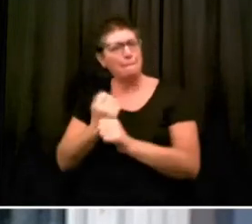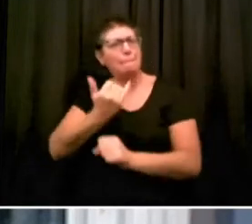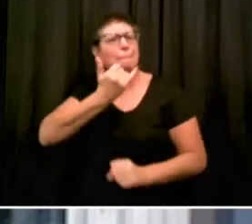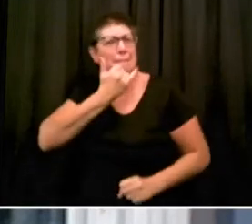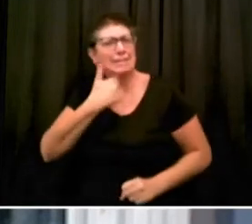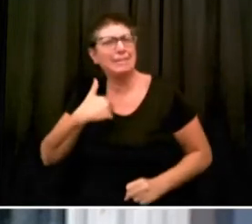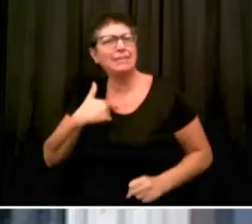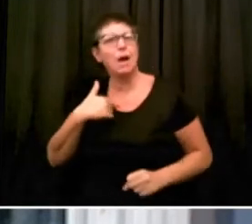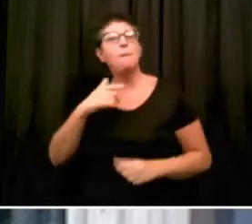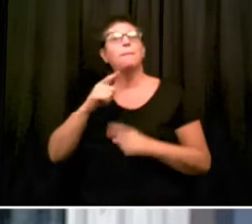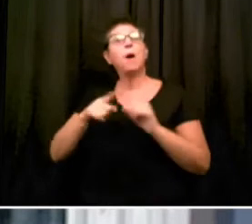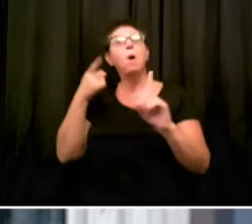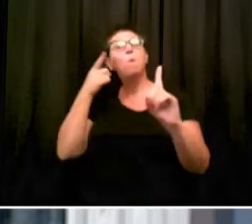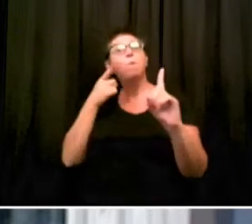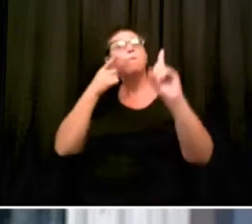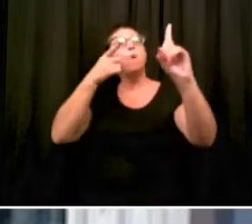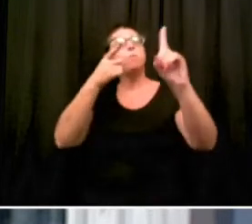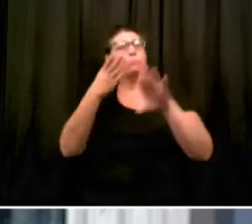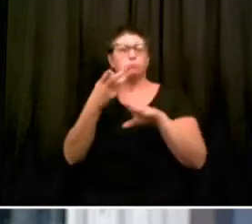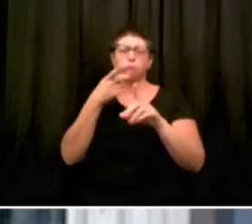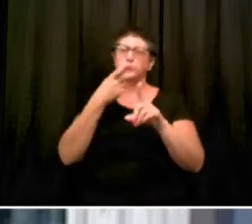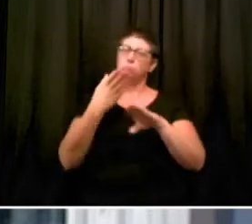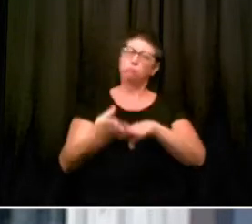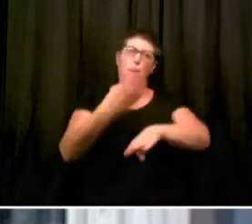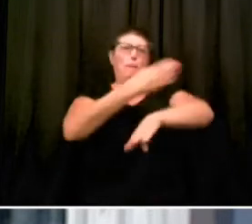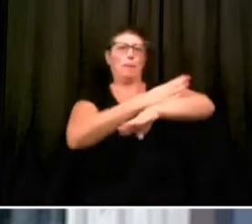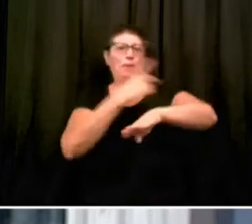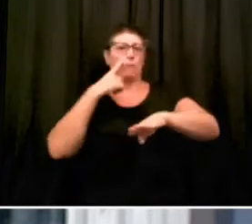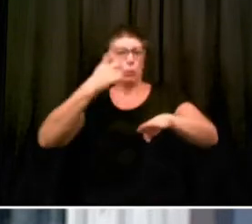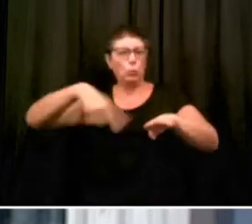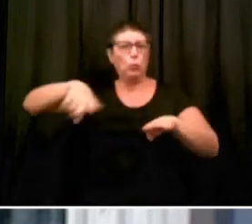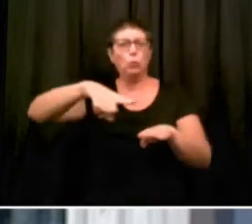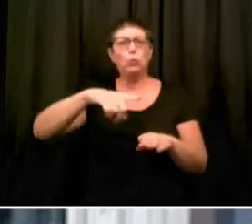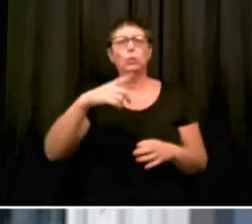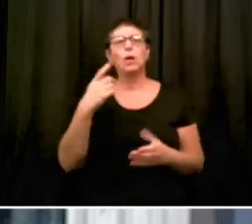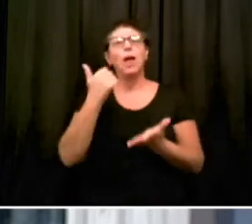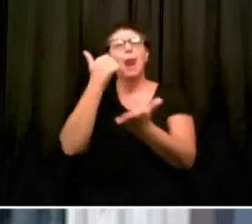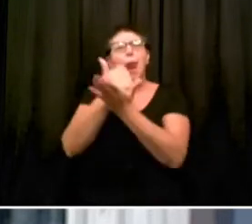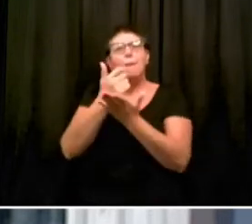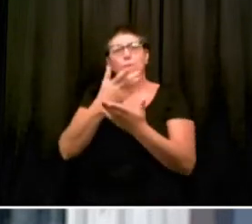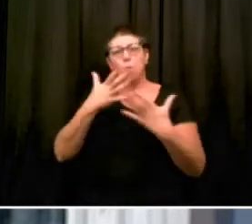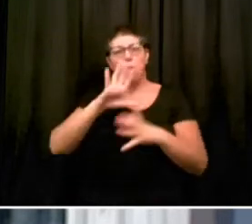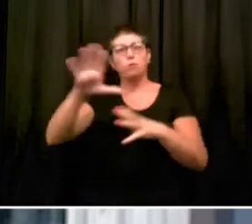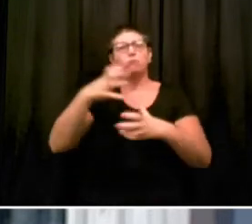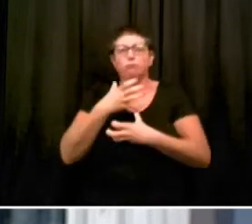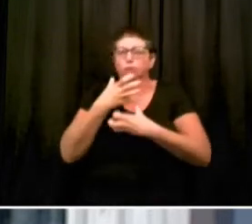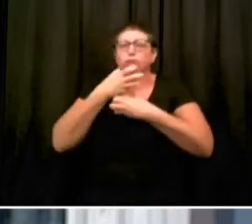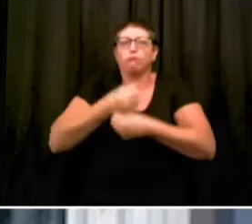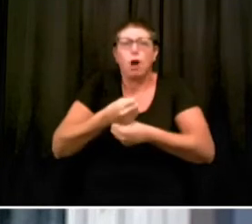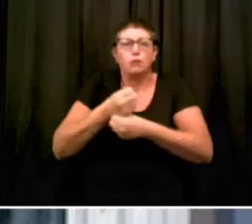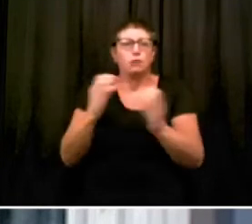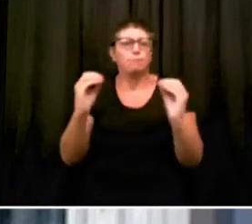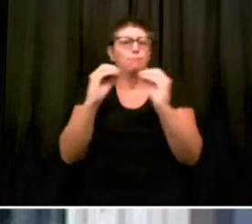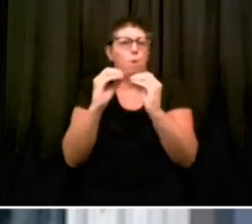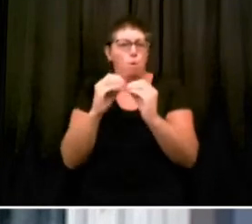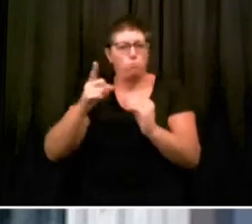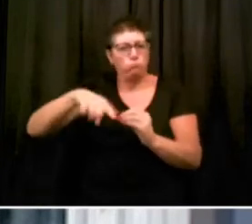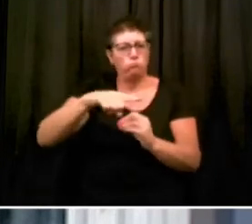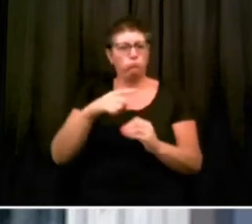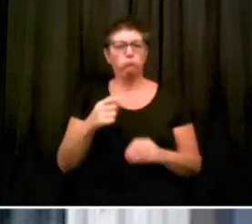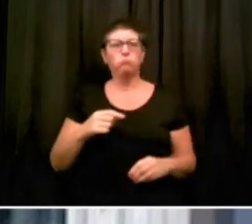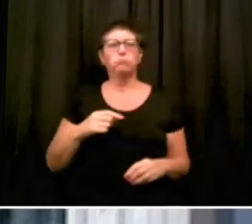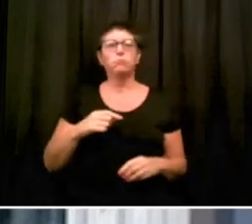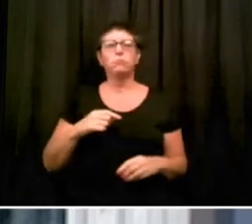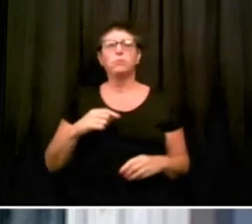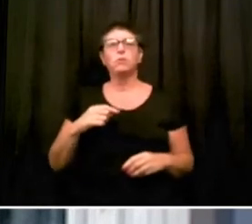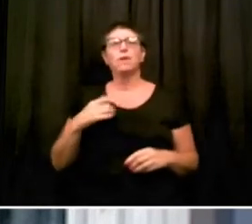and also to gain trust and tell the public. And I say it, and it's probably the most